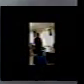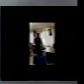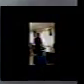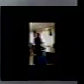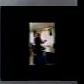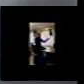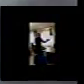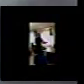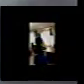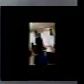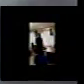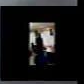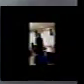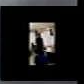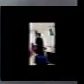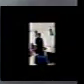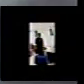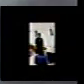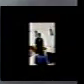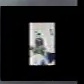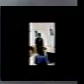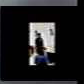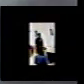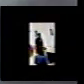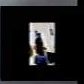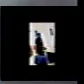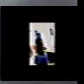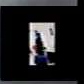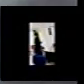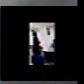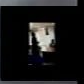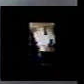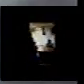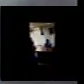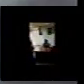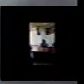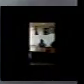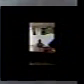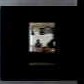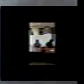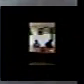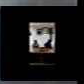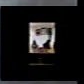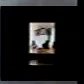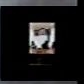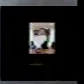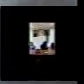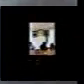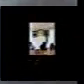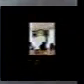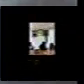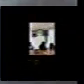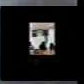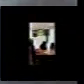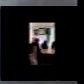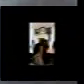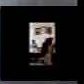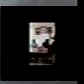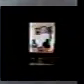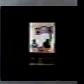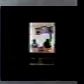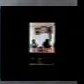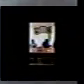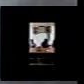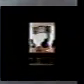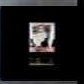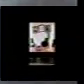I got my own. I said, I got my own. I said, I got my own. Check up yourself.